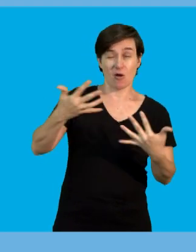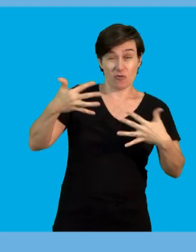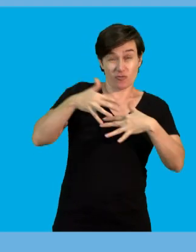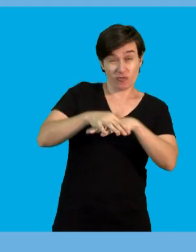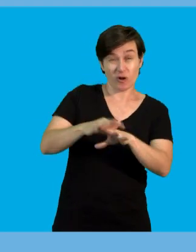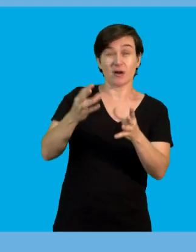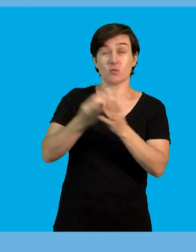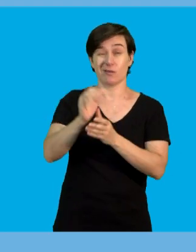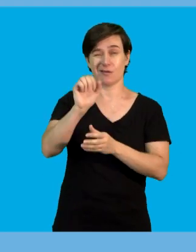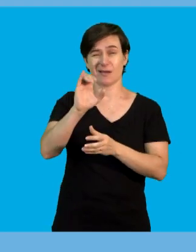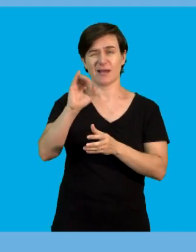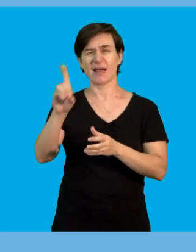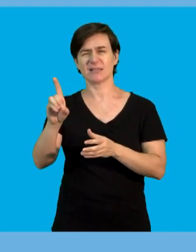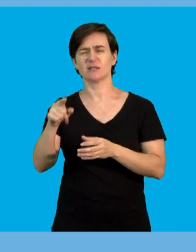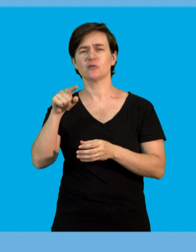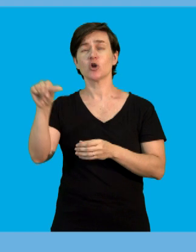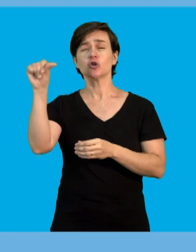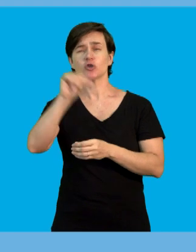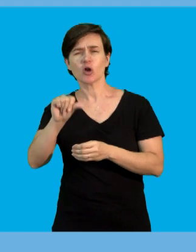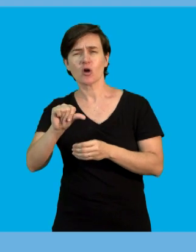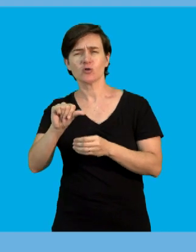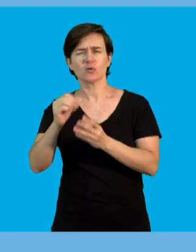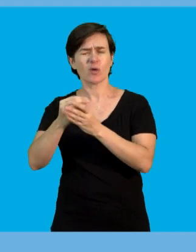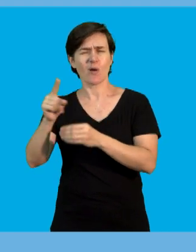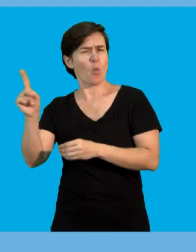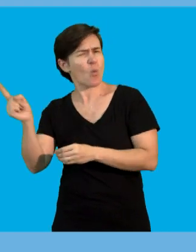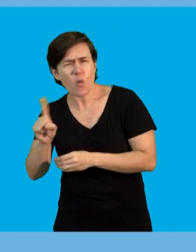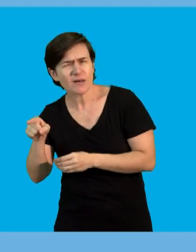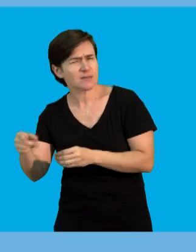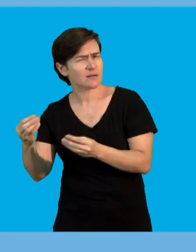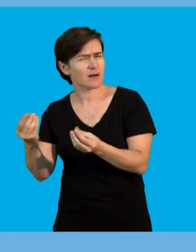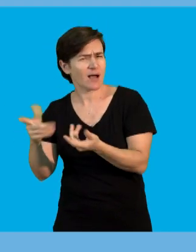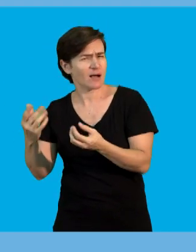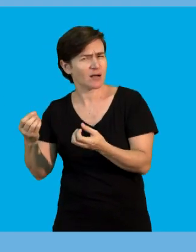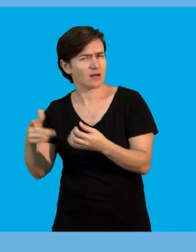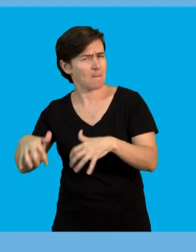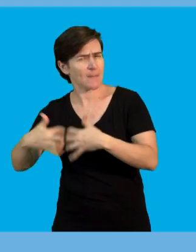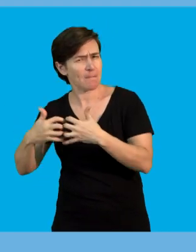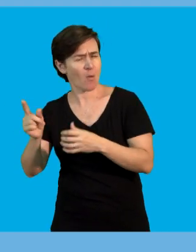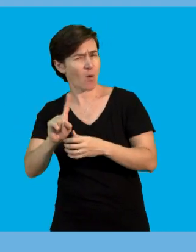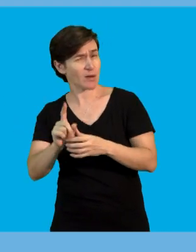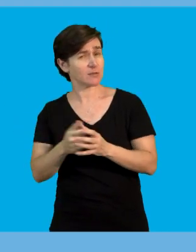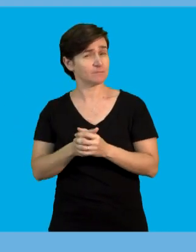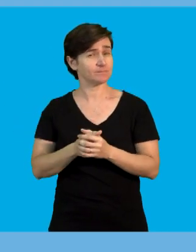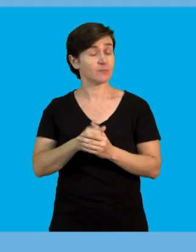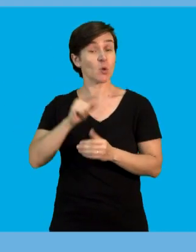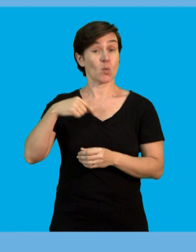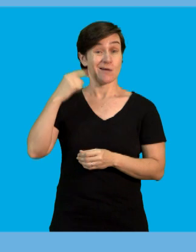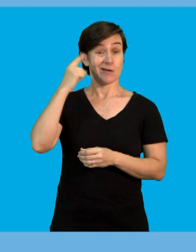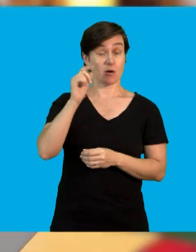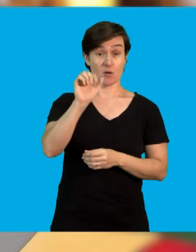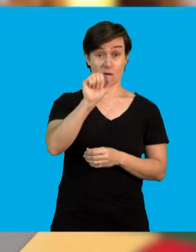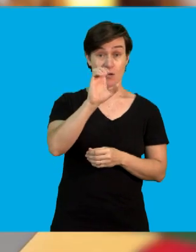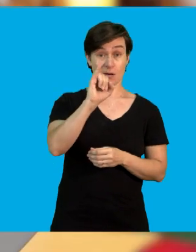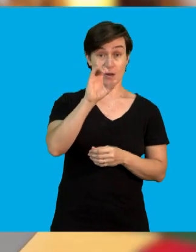an acid, a salt and something will be formed. So when a metal hydroxide reacts with an acid, we know that the